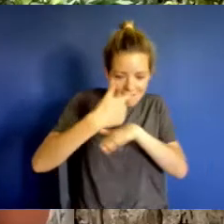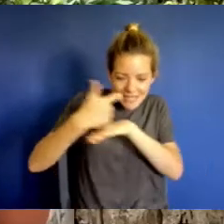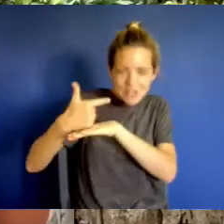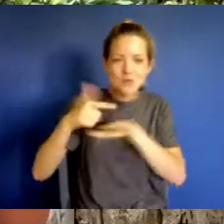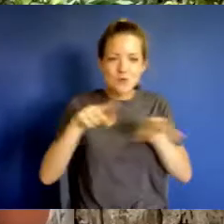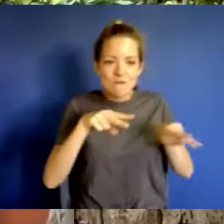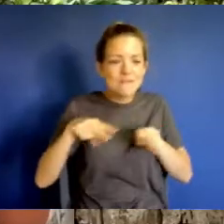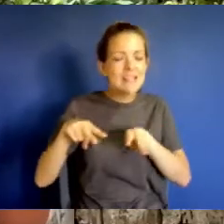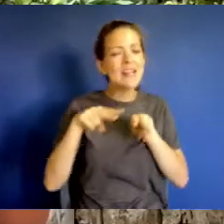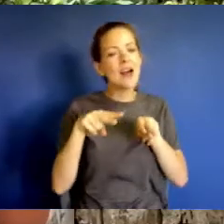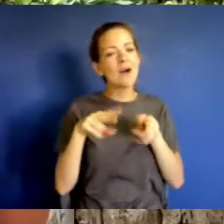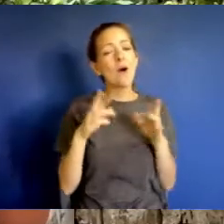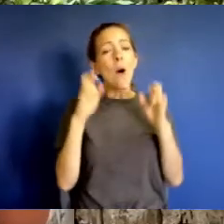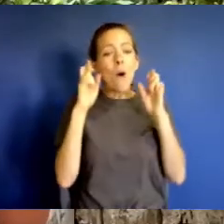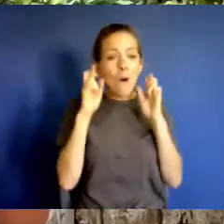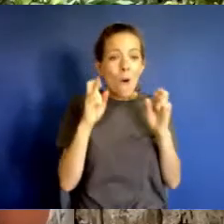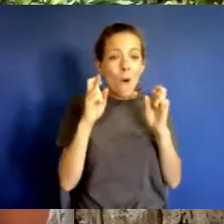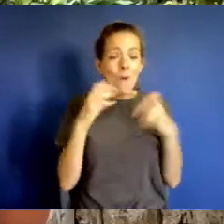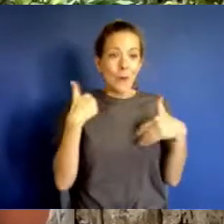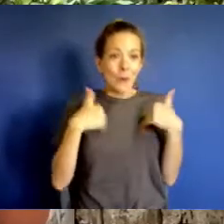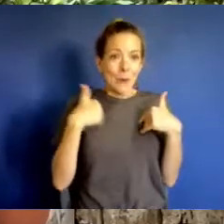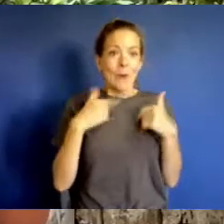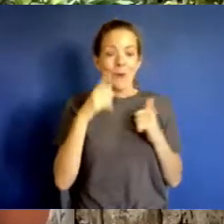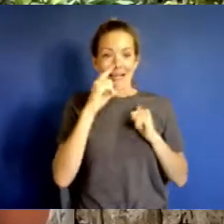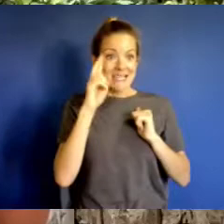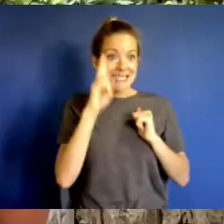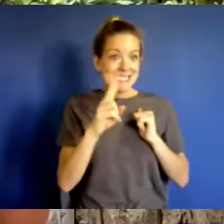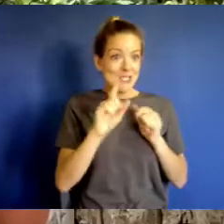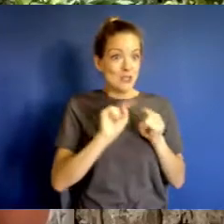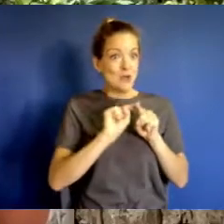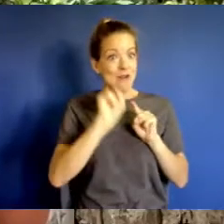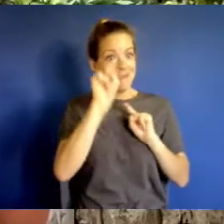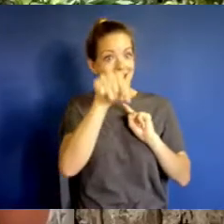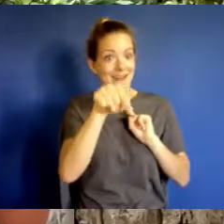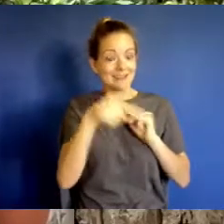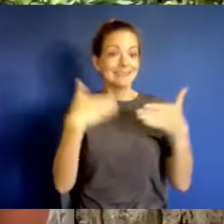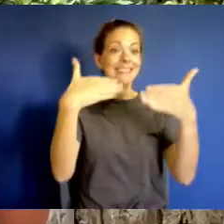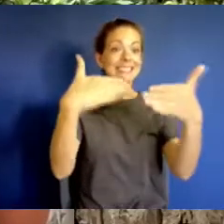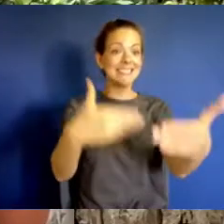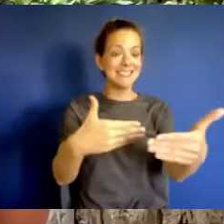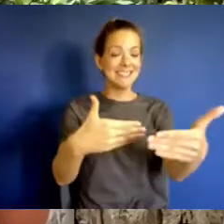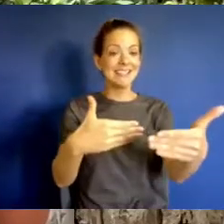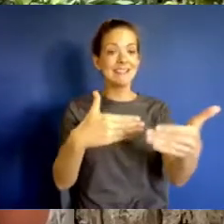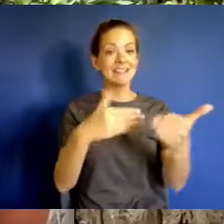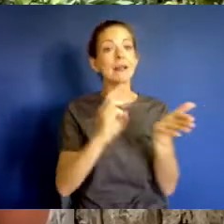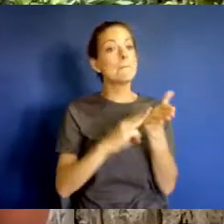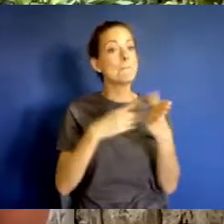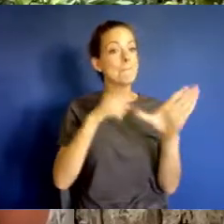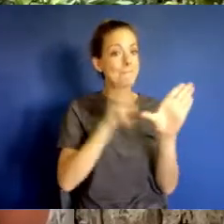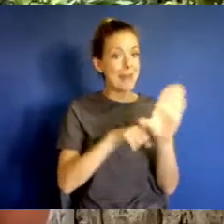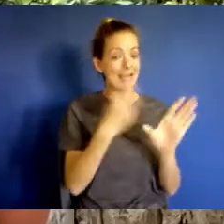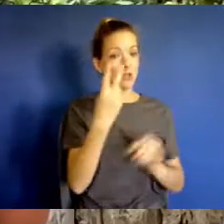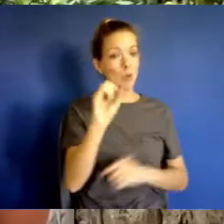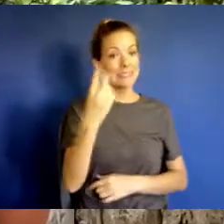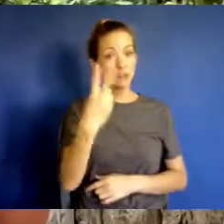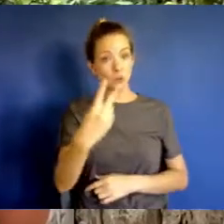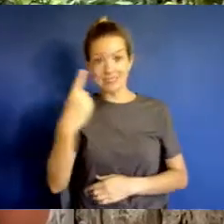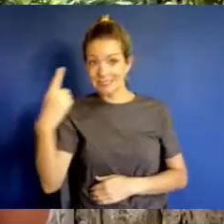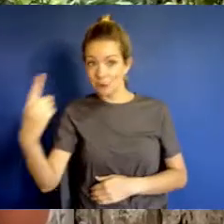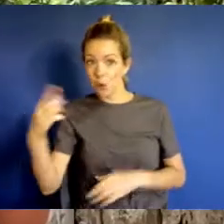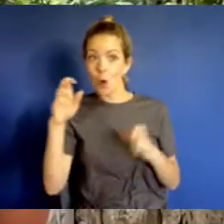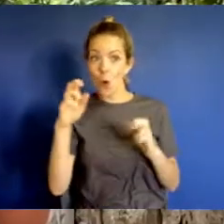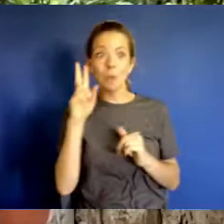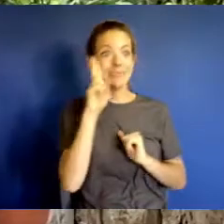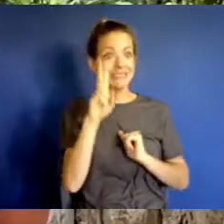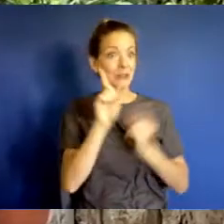cannot wait to see you in person, fingers crossed, next season, May 2021. So from